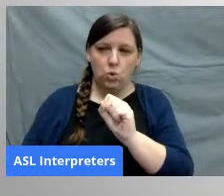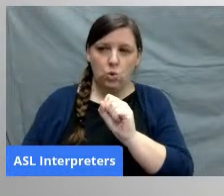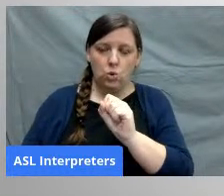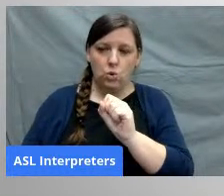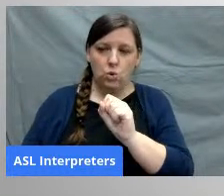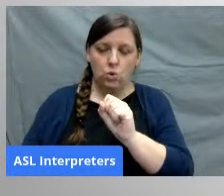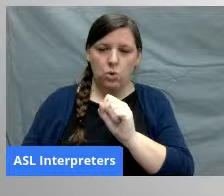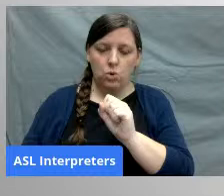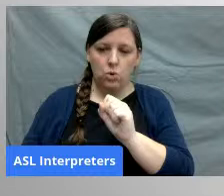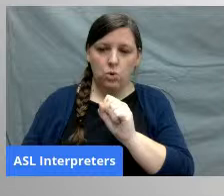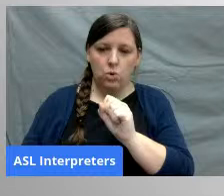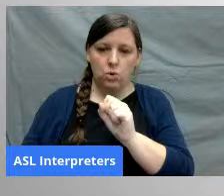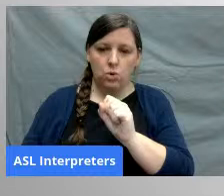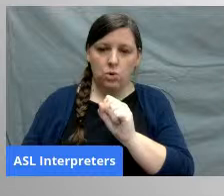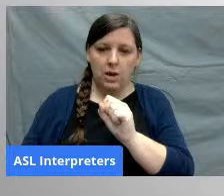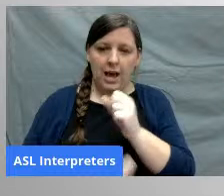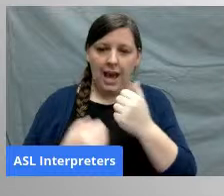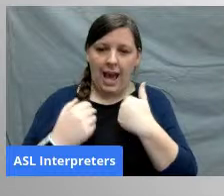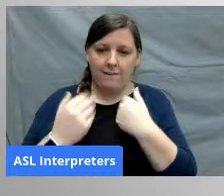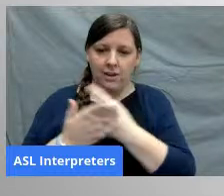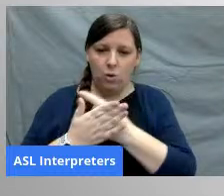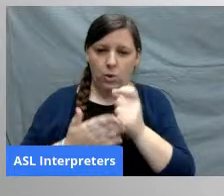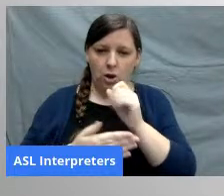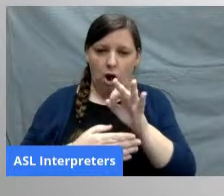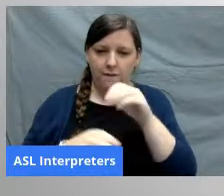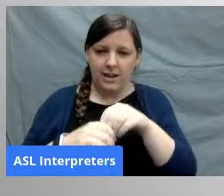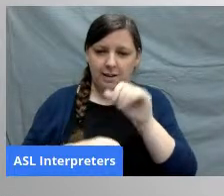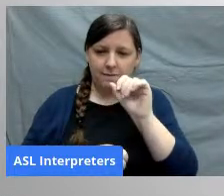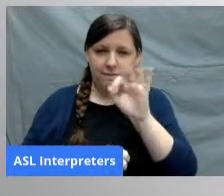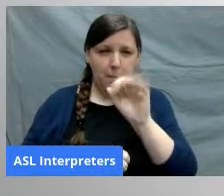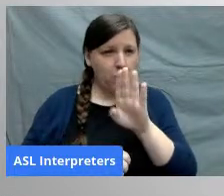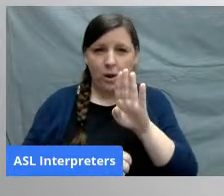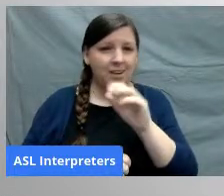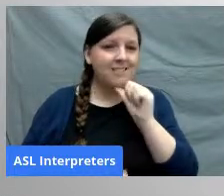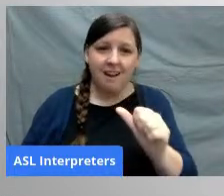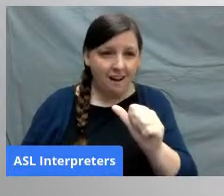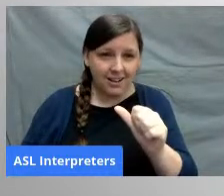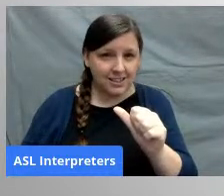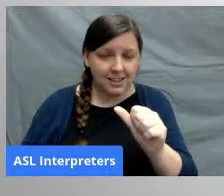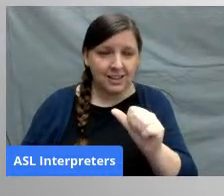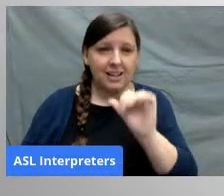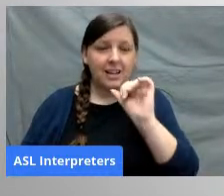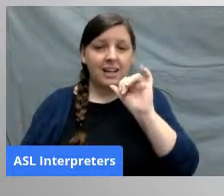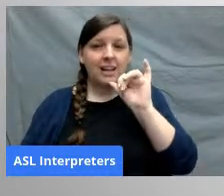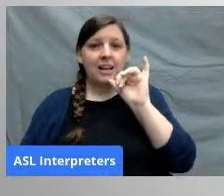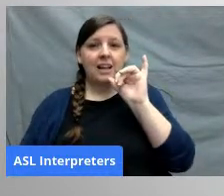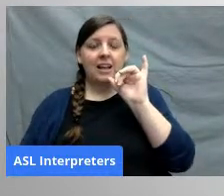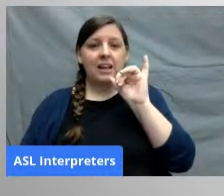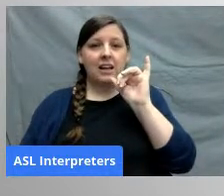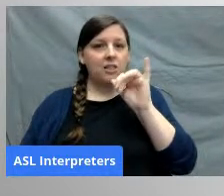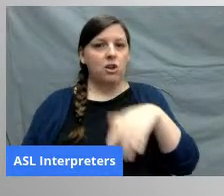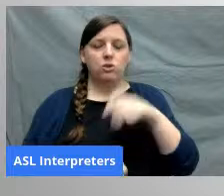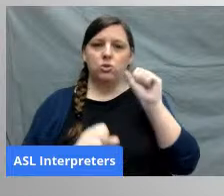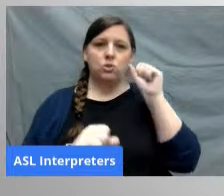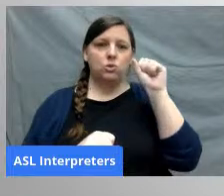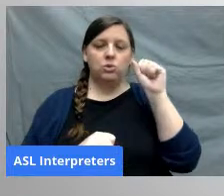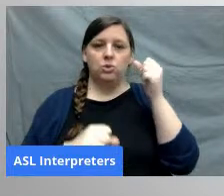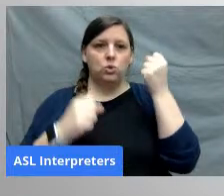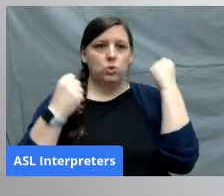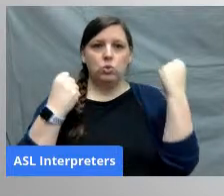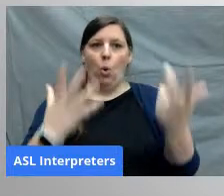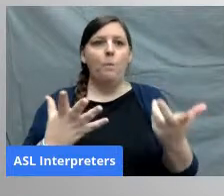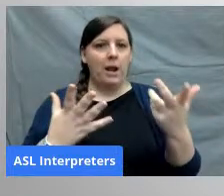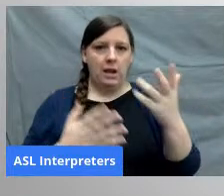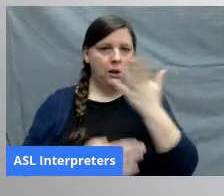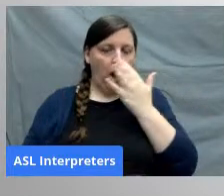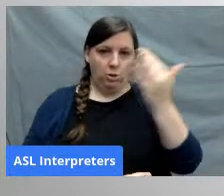in February. They are not. And that's why it's like 1,200 colors on here, Dr. Anderson. So I feel your pain as well.